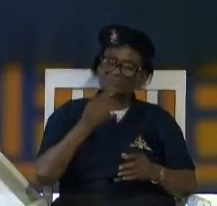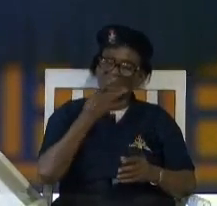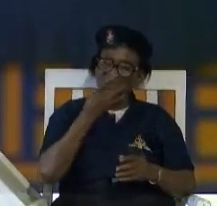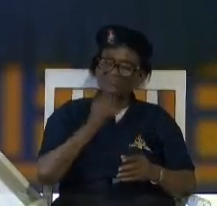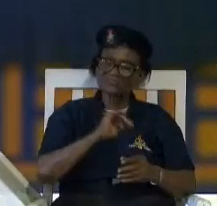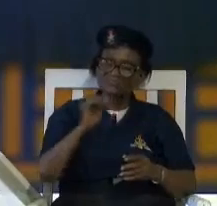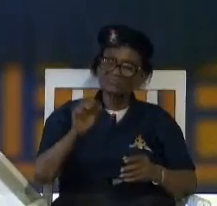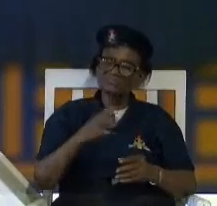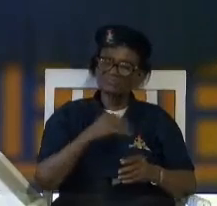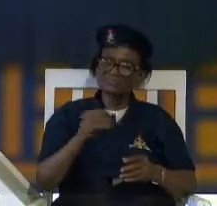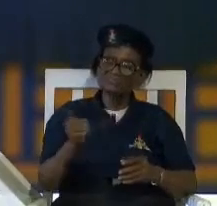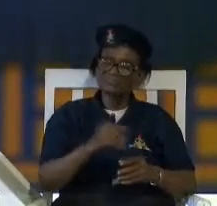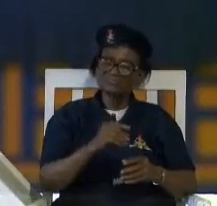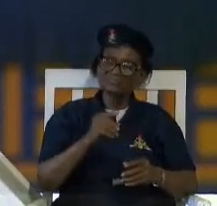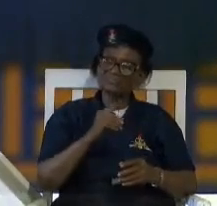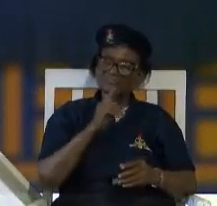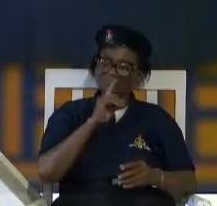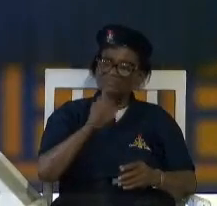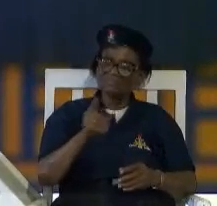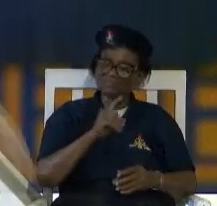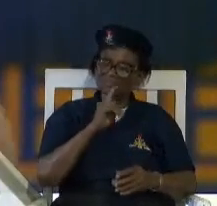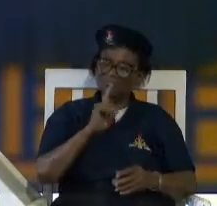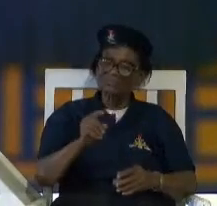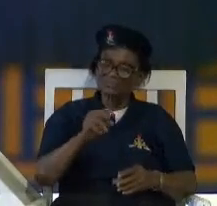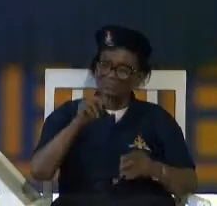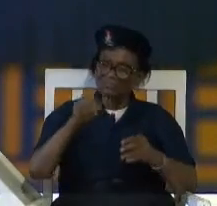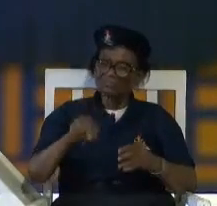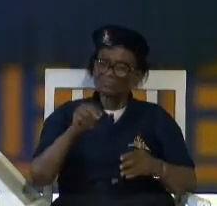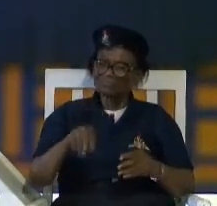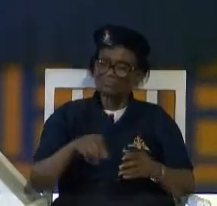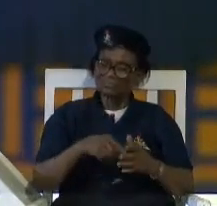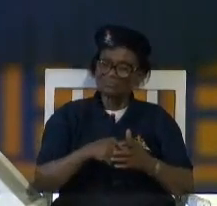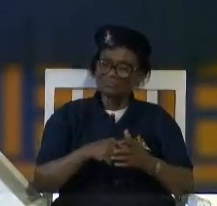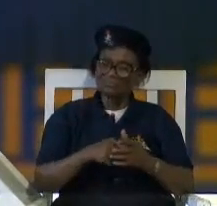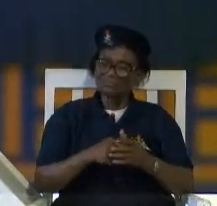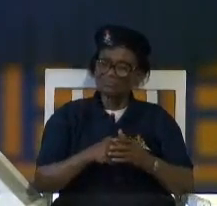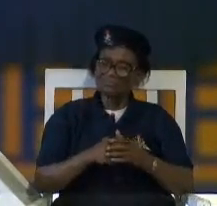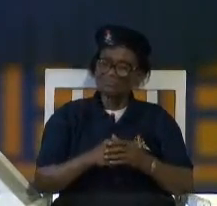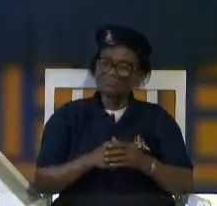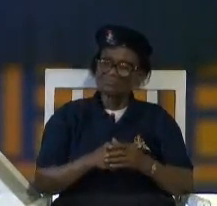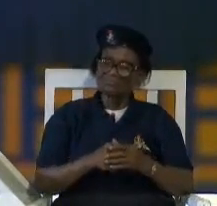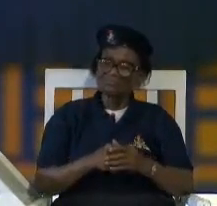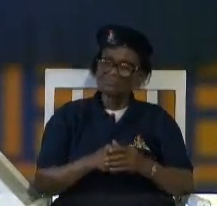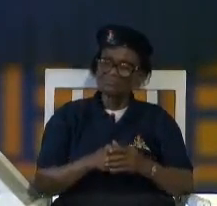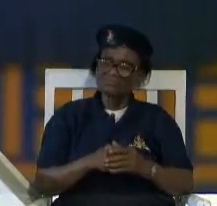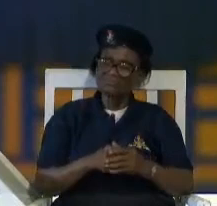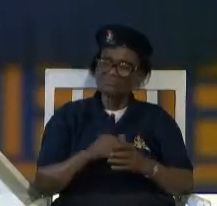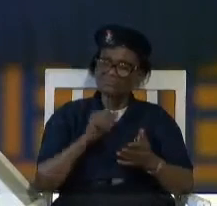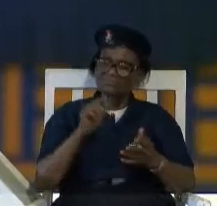you really, really mean business, if you want the kind of salvation